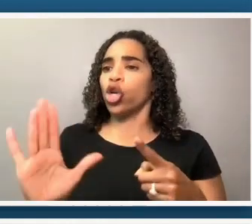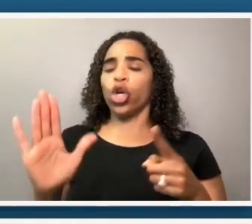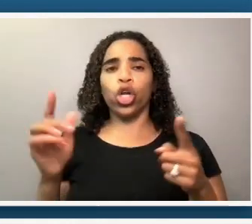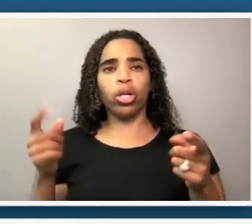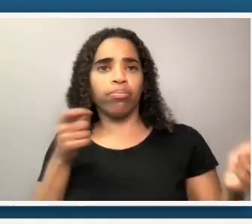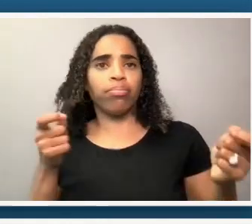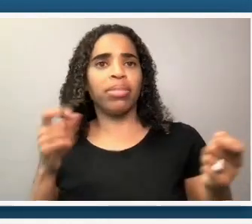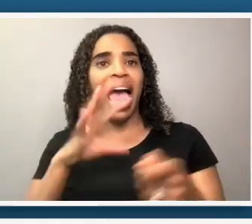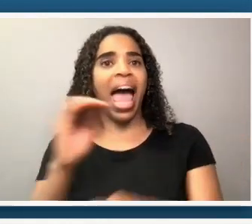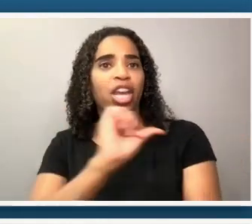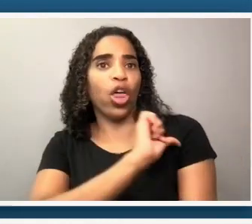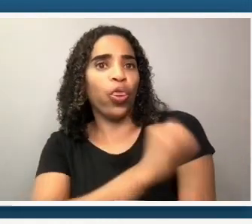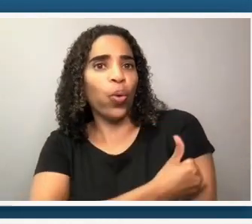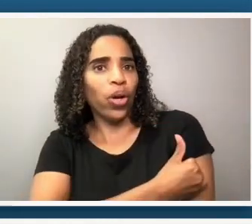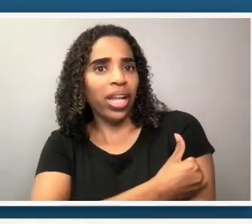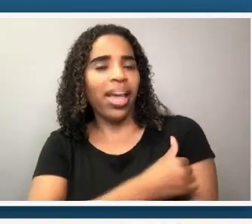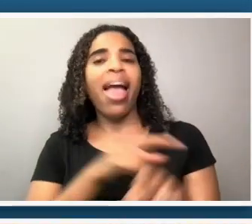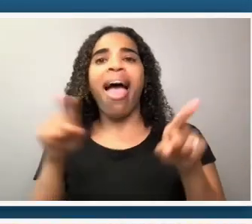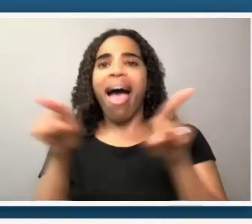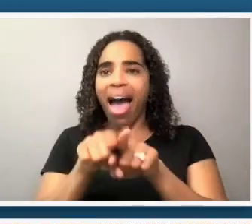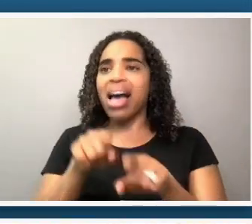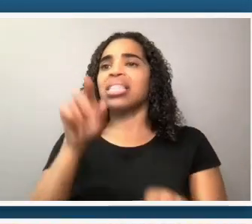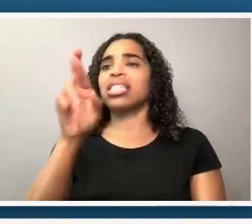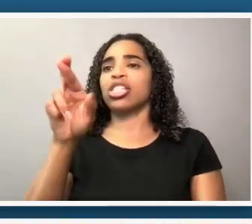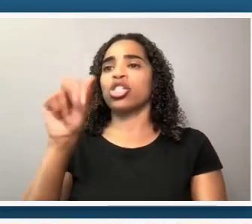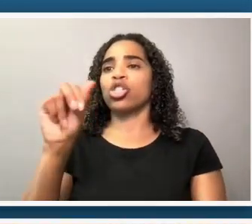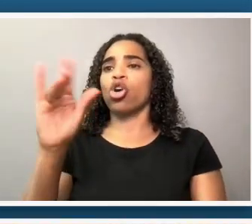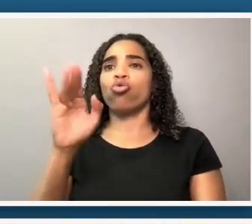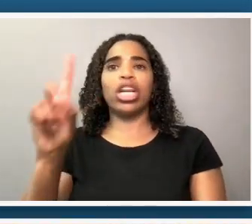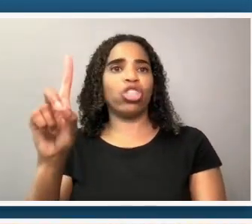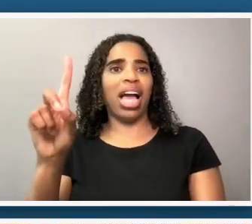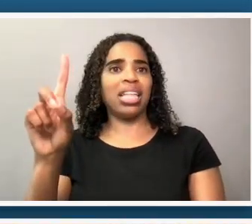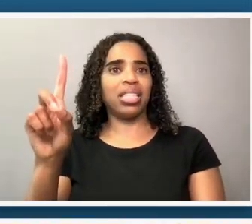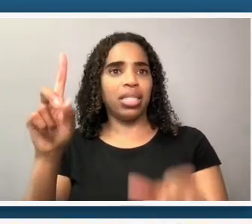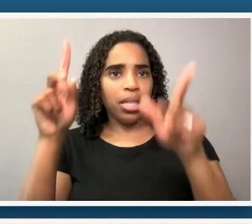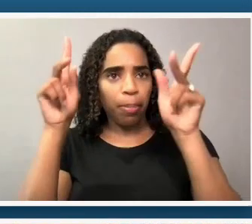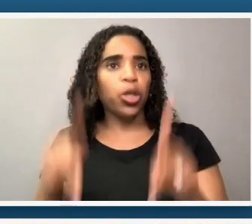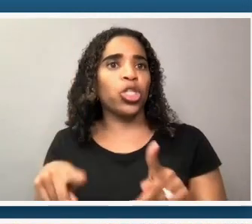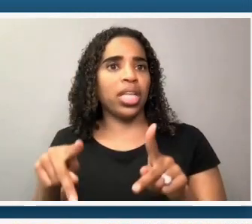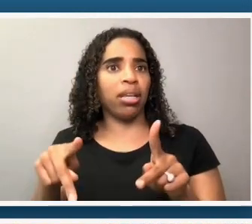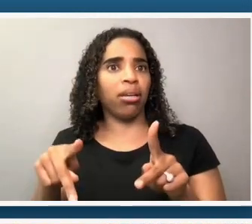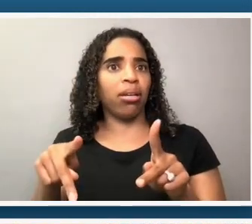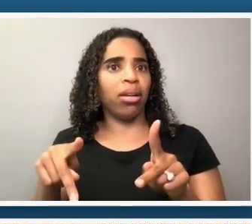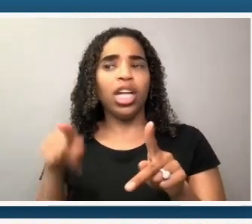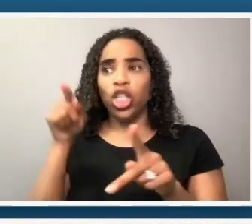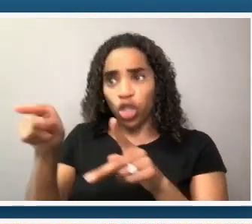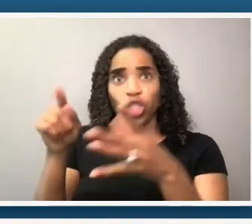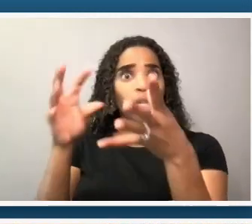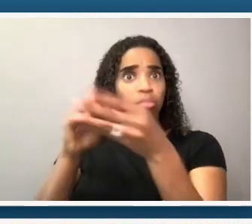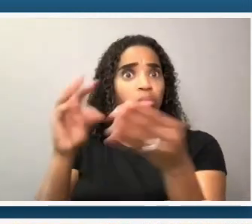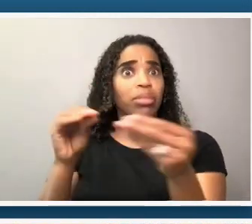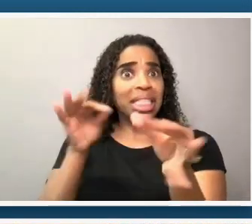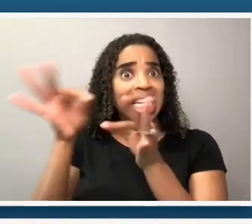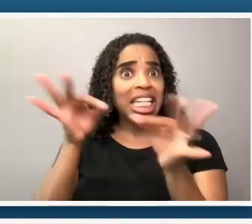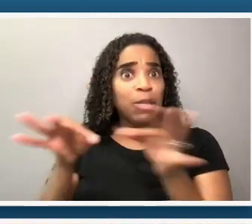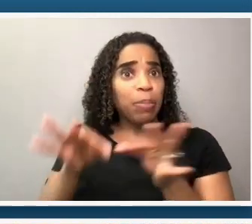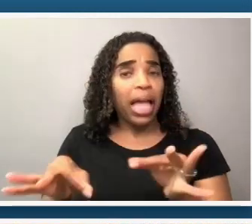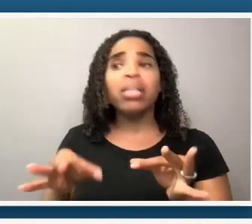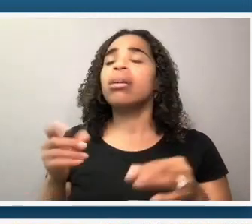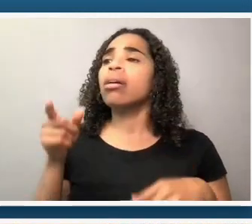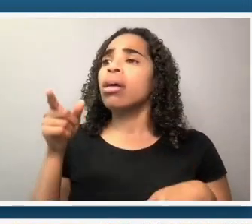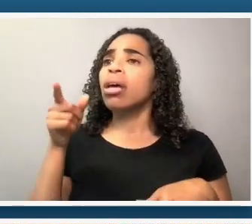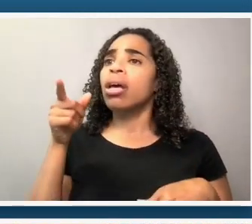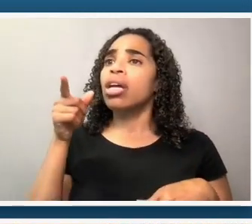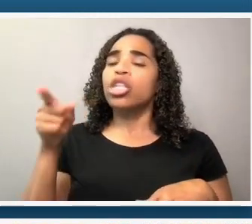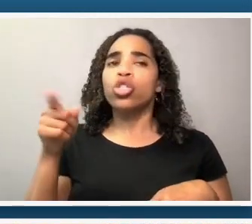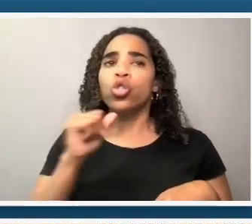authority as a racialized person must be struck immediately. And Morrison gave us the blueprint for not speaking for